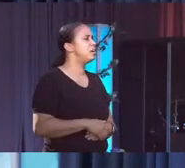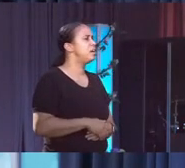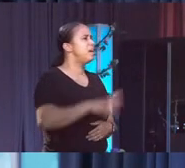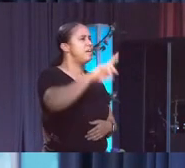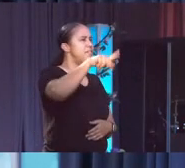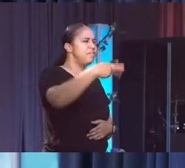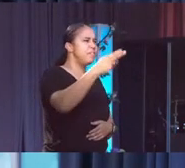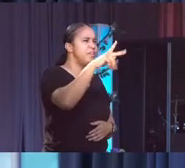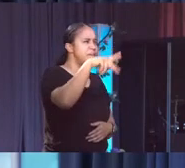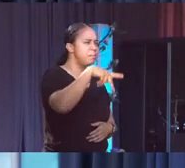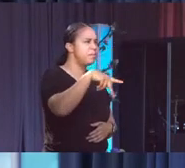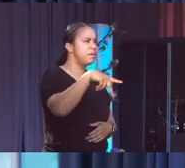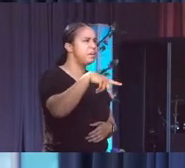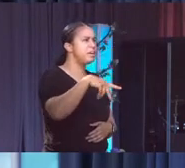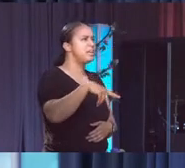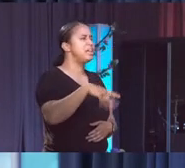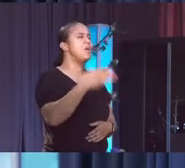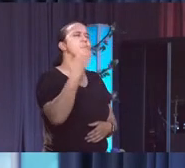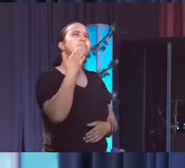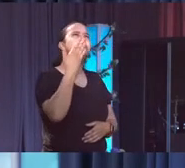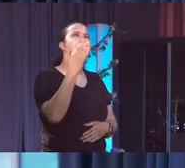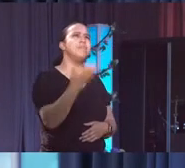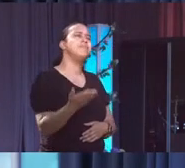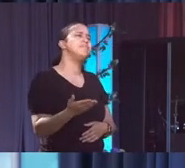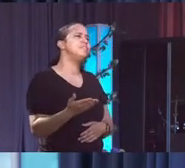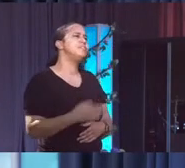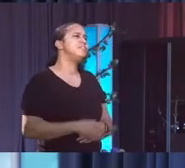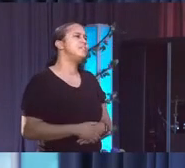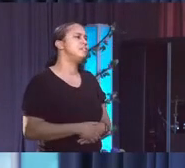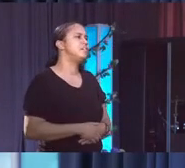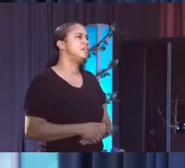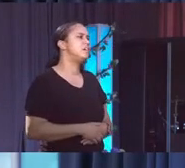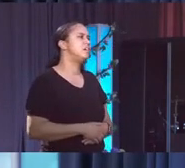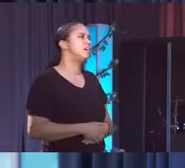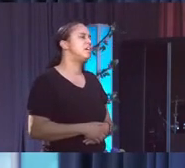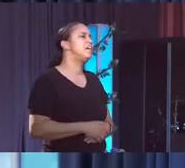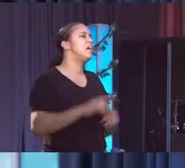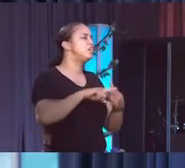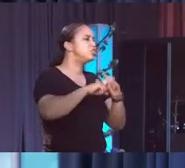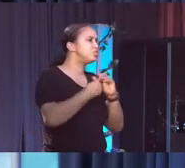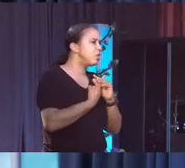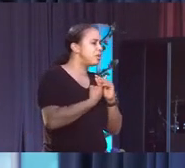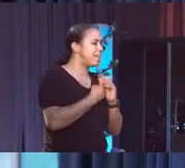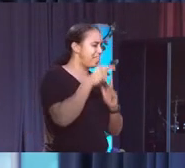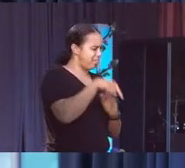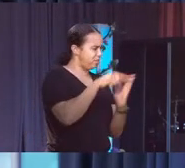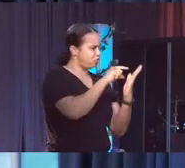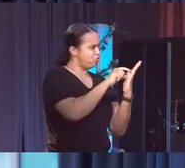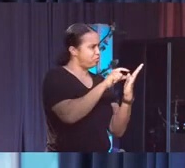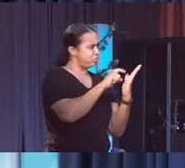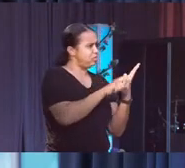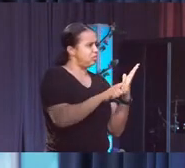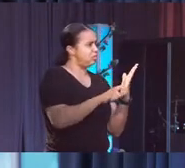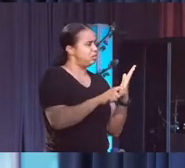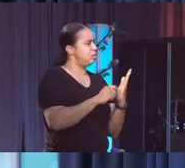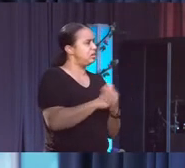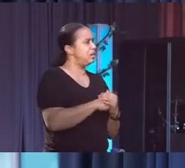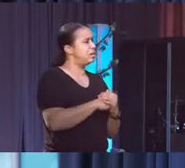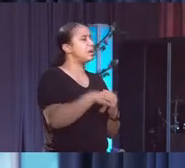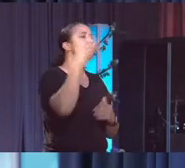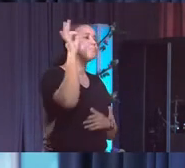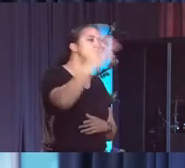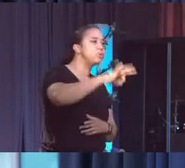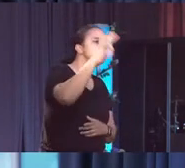Philip opened his mouth and beginning at this scripture,